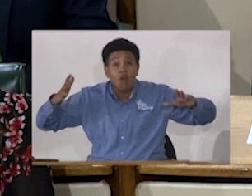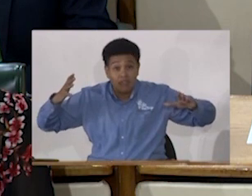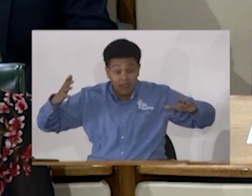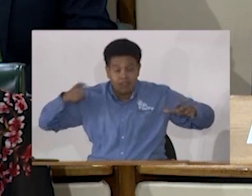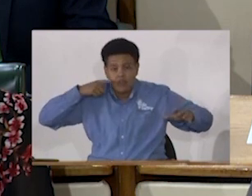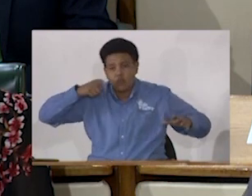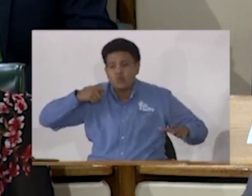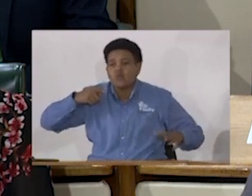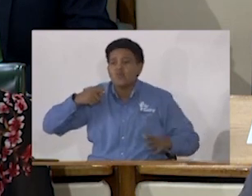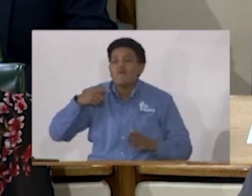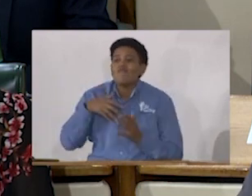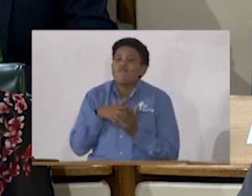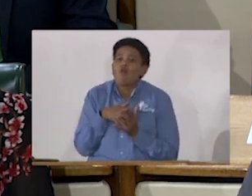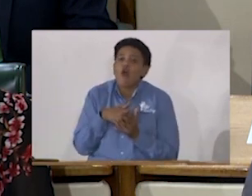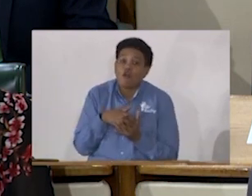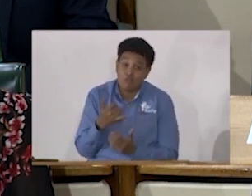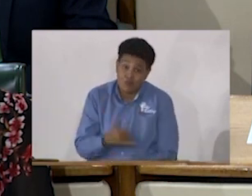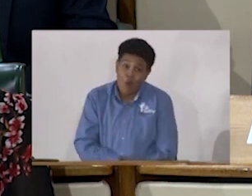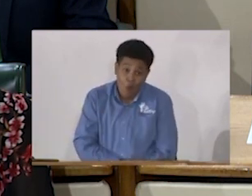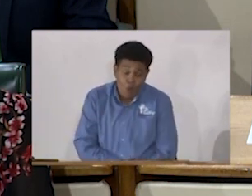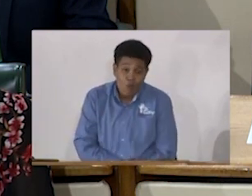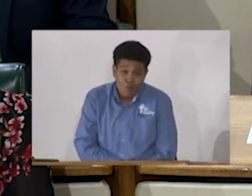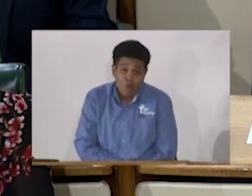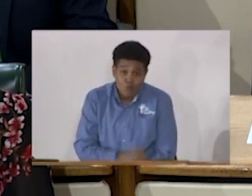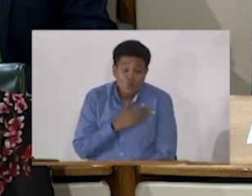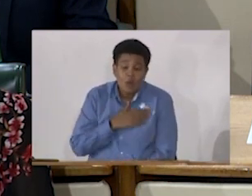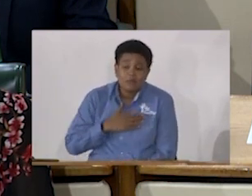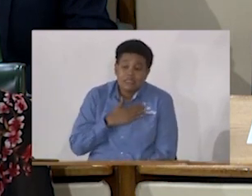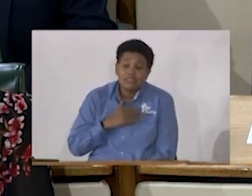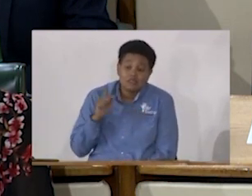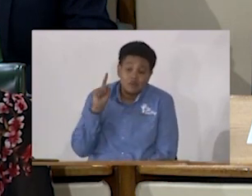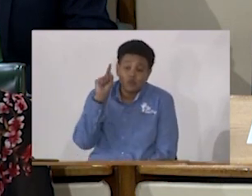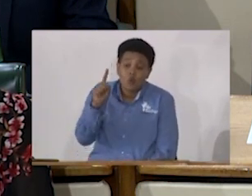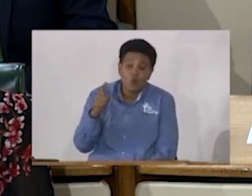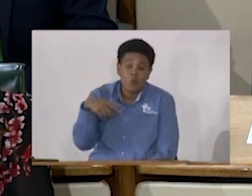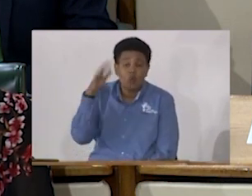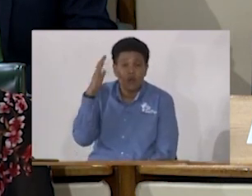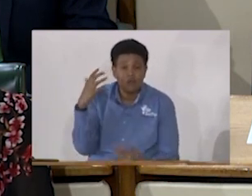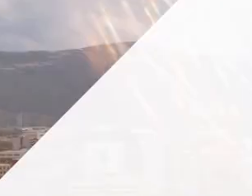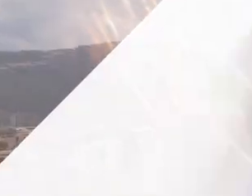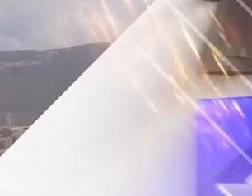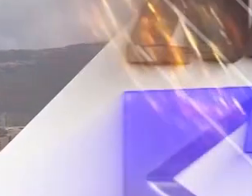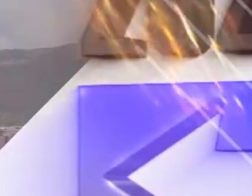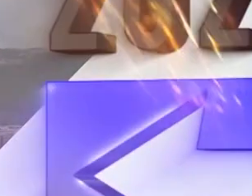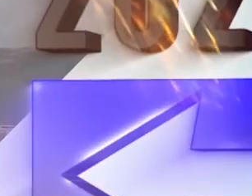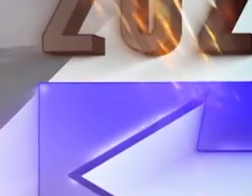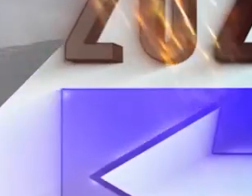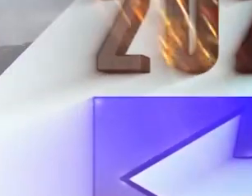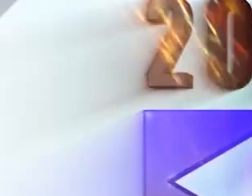you are extremely vulnerable. So please get vaccinated now.